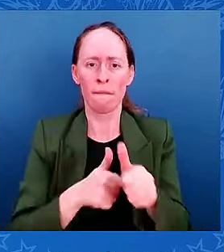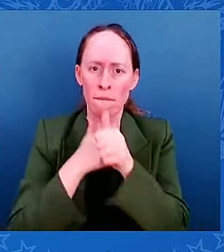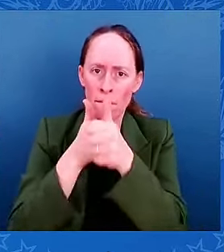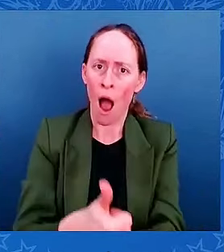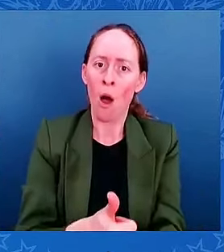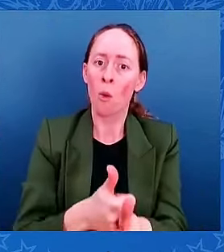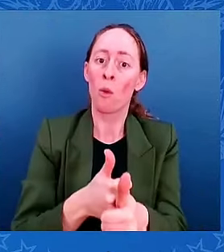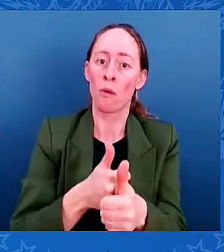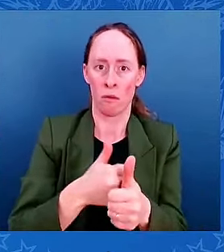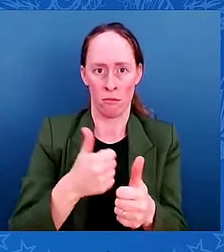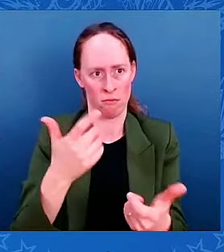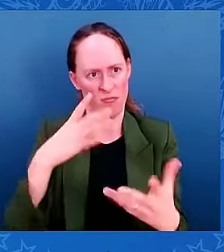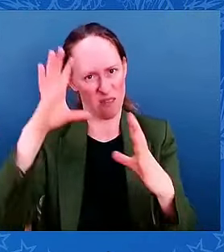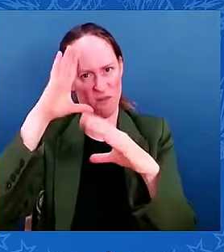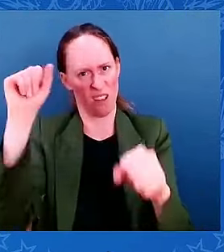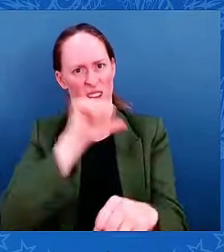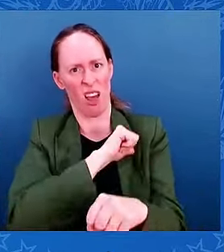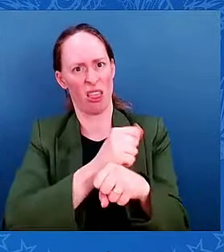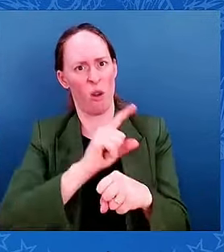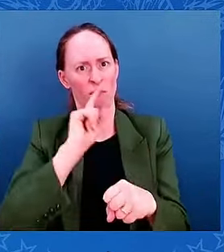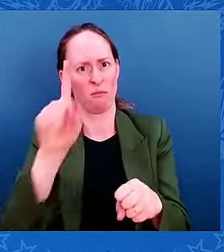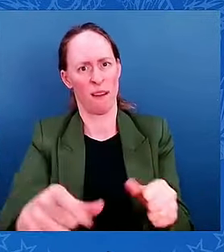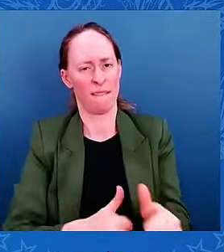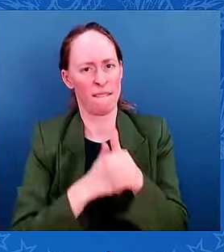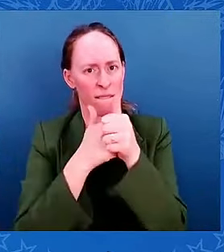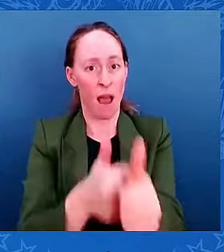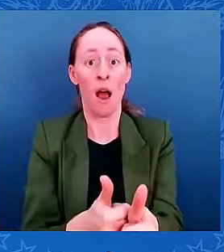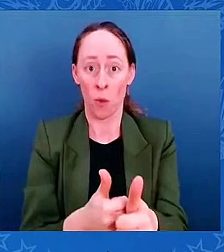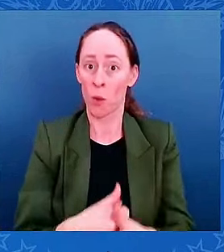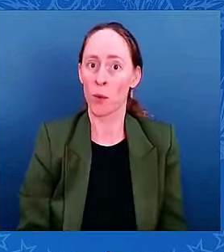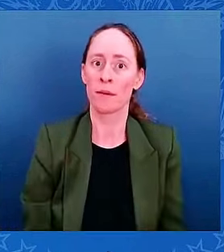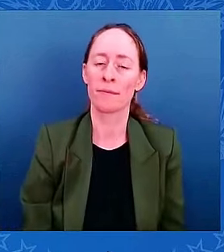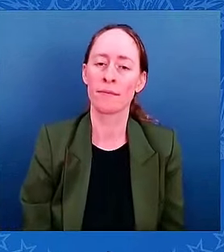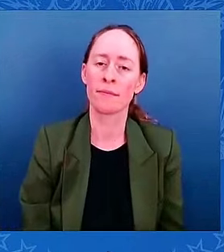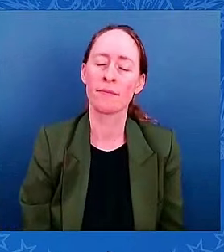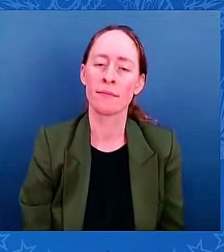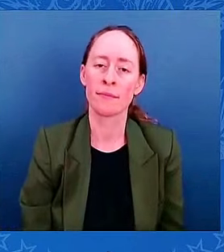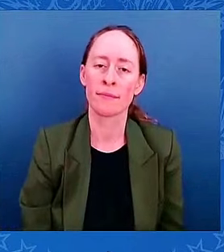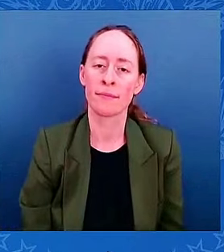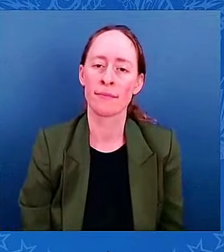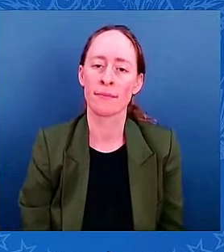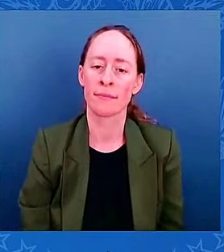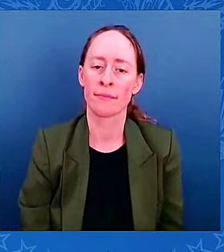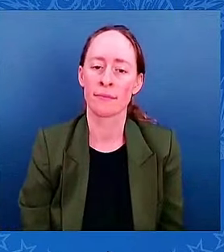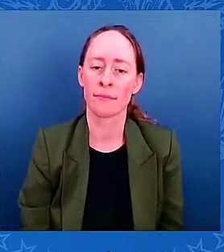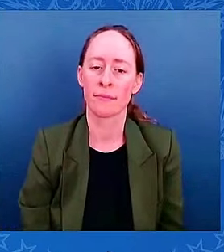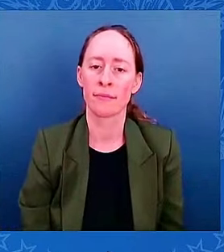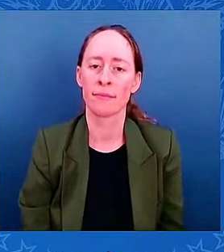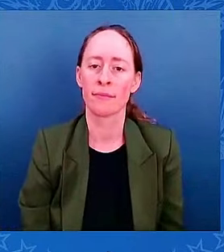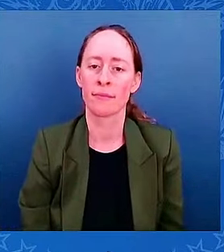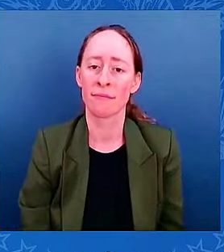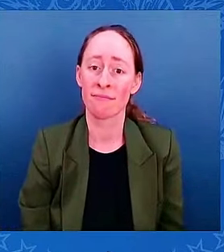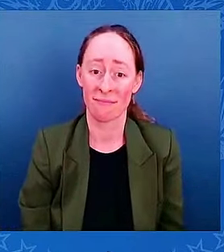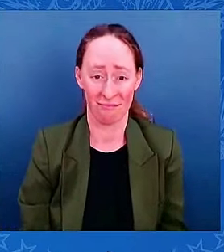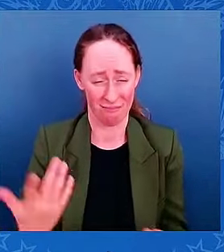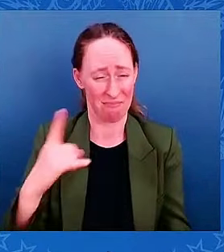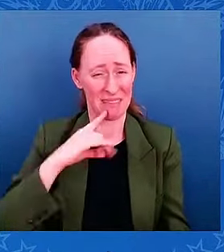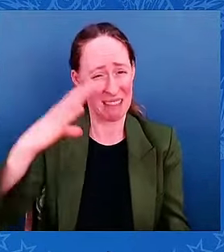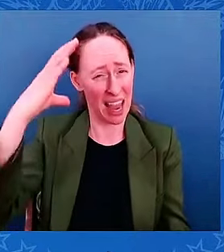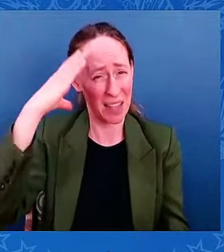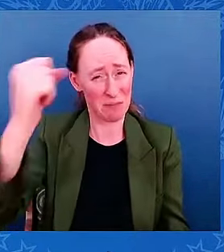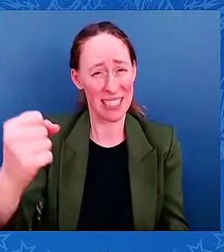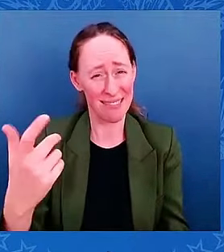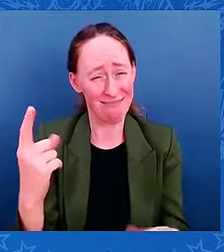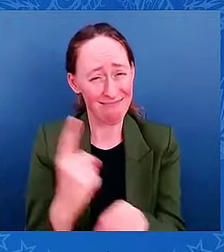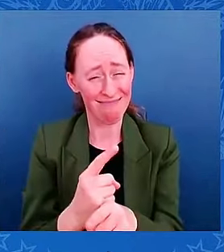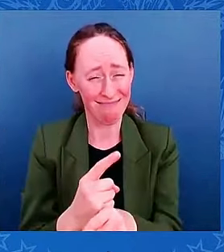create jobs executive order, excuse me. The ideas are just plain common sense. Economists have long believed